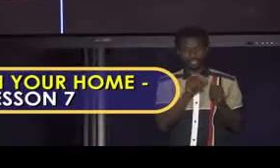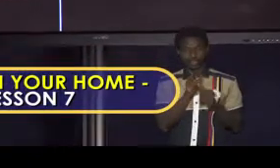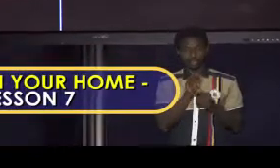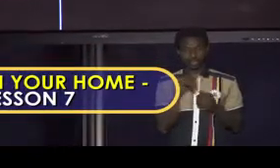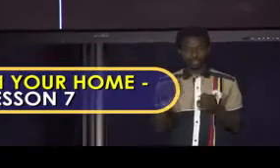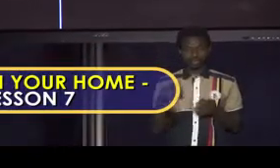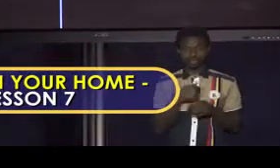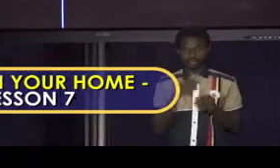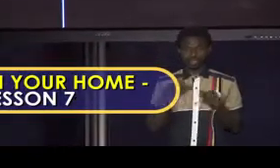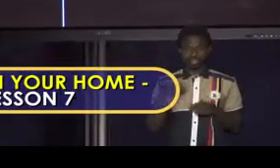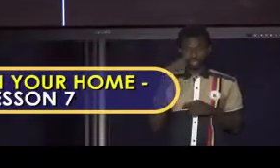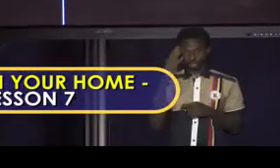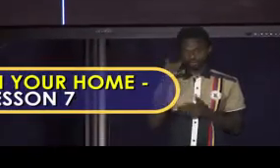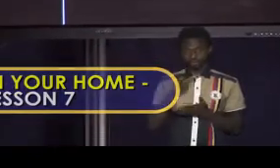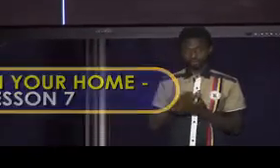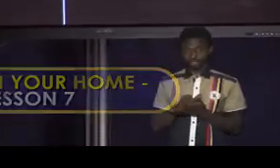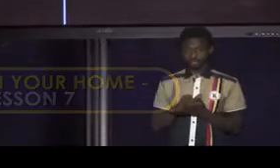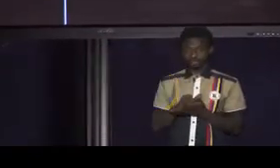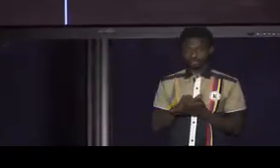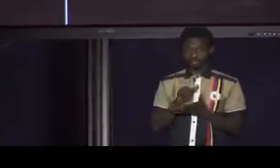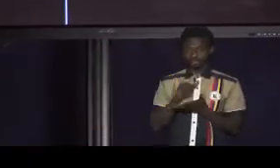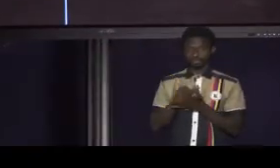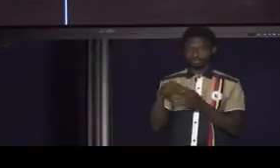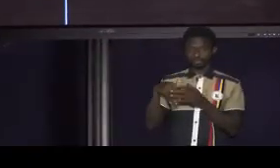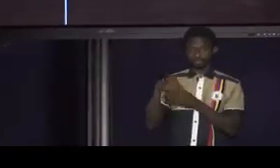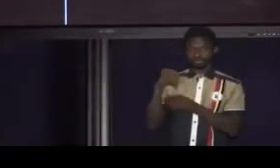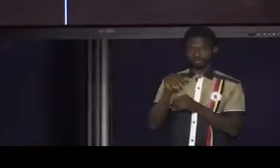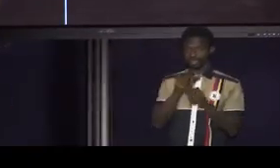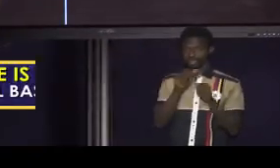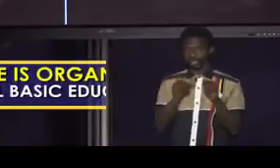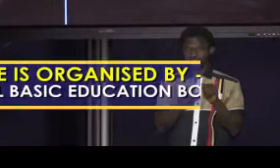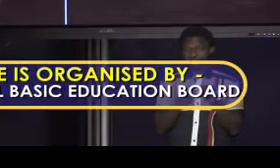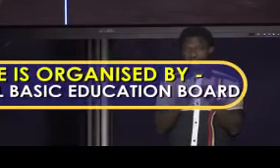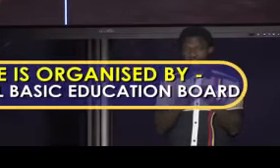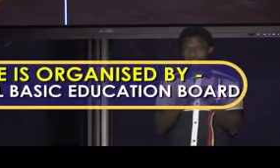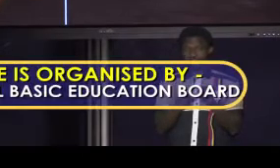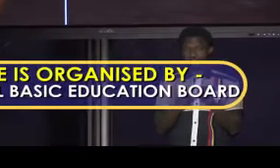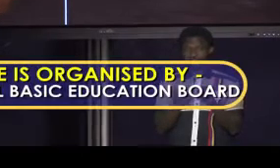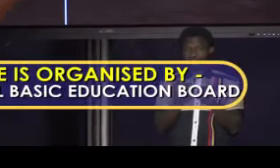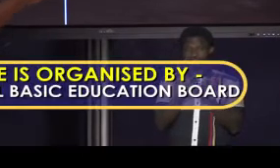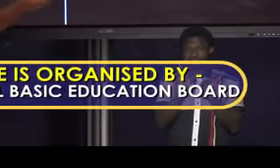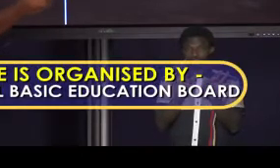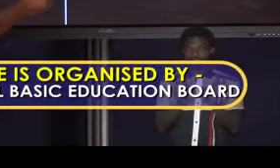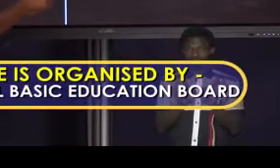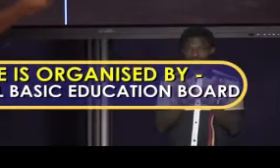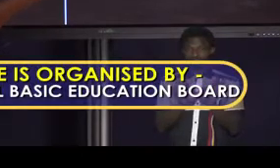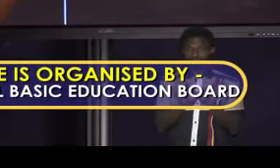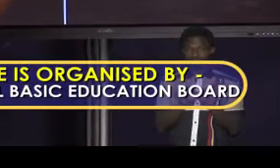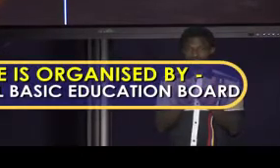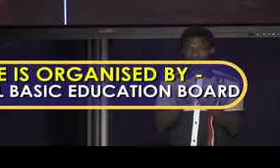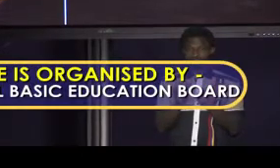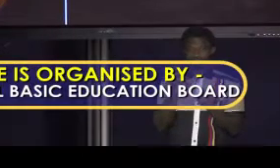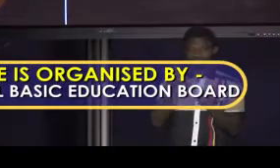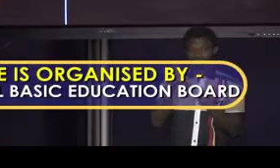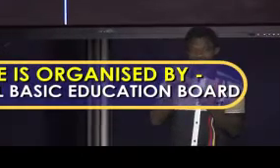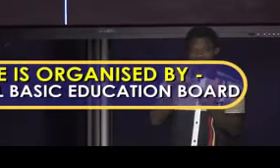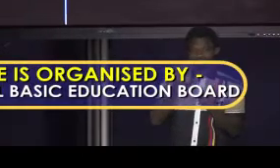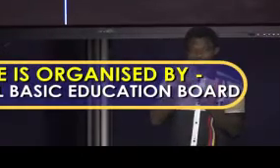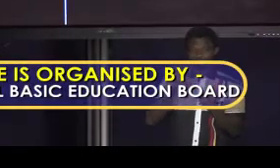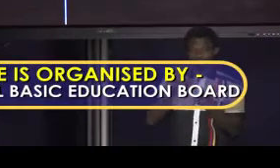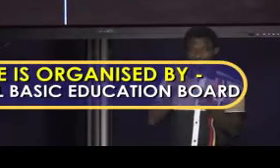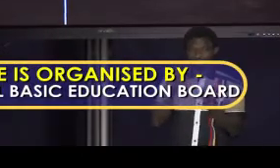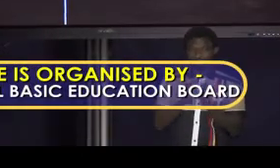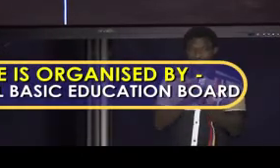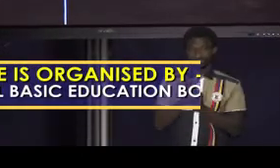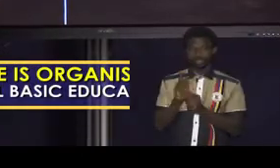we can easily observe that outside angle, the exterior angle, forms a semicircle with